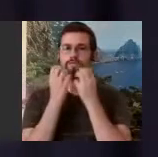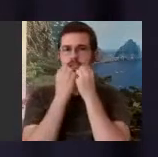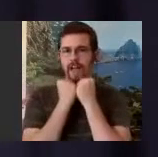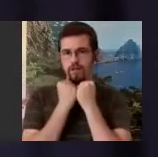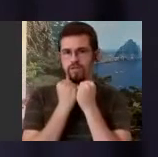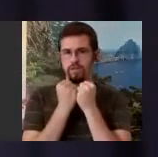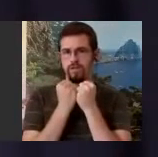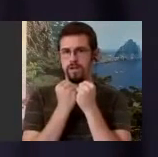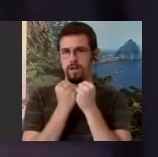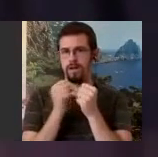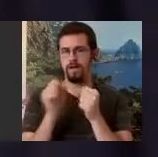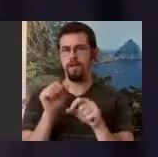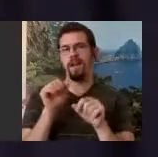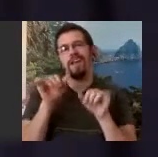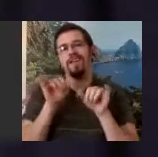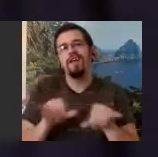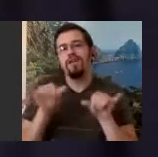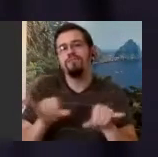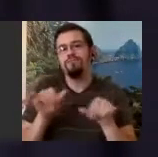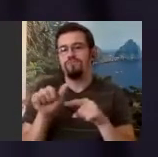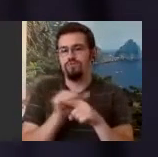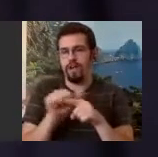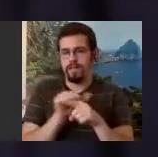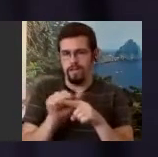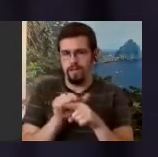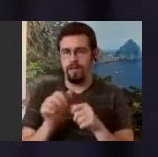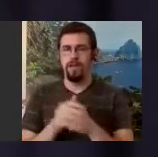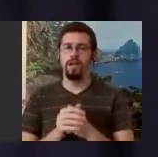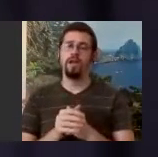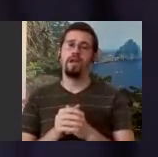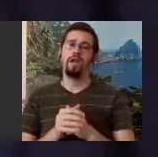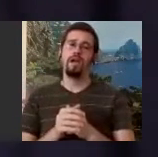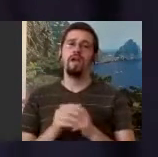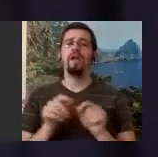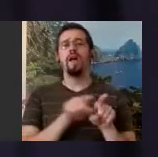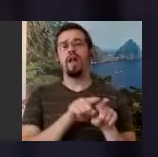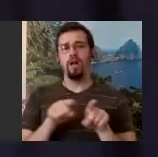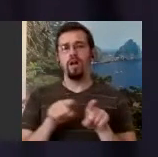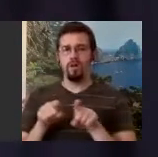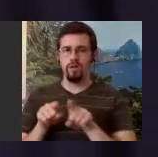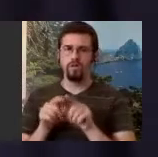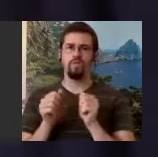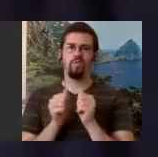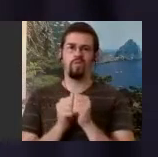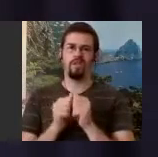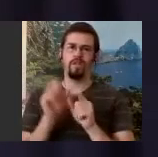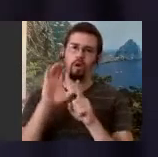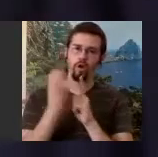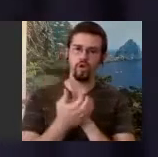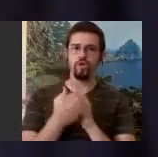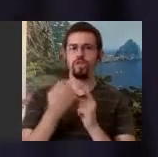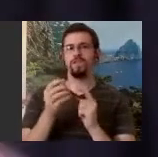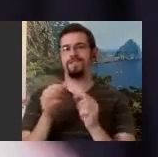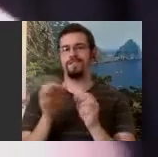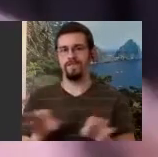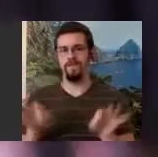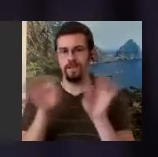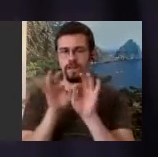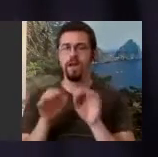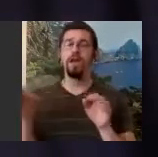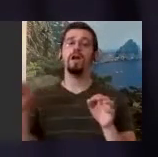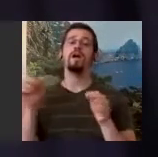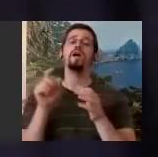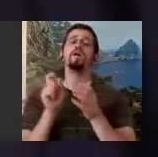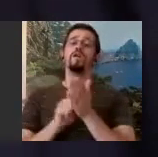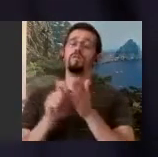And confronted with its limitations as well as its inextricable cultural significance, composers sought to